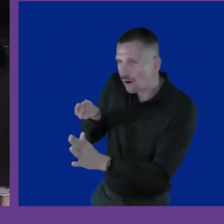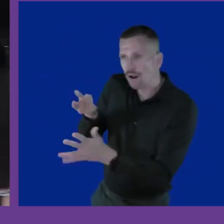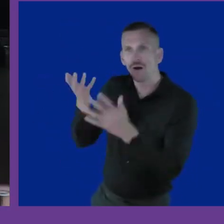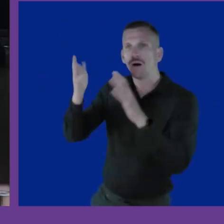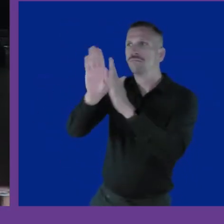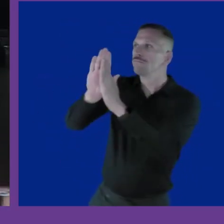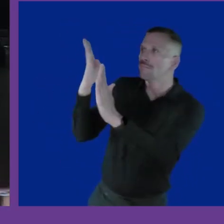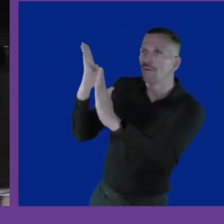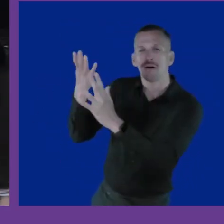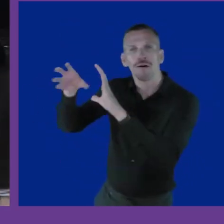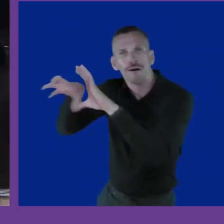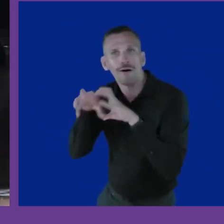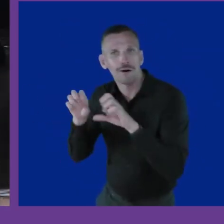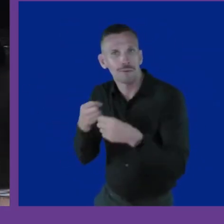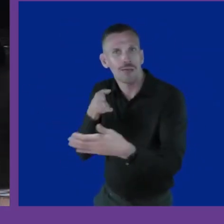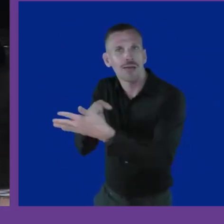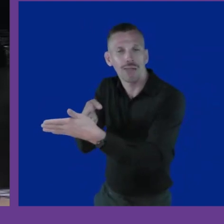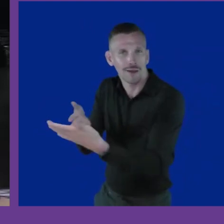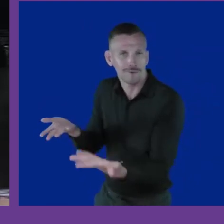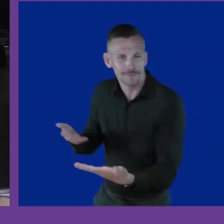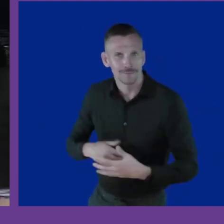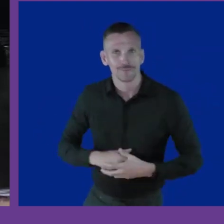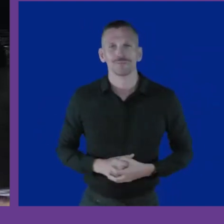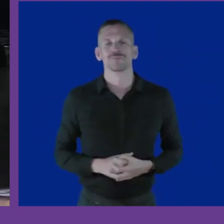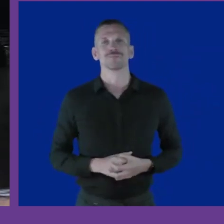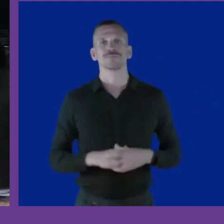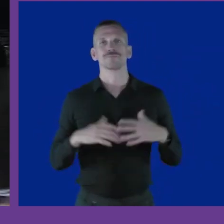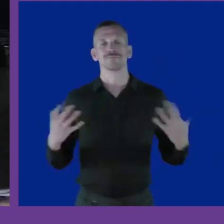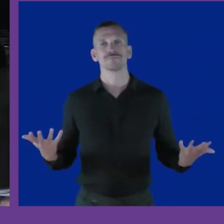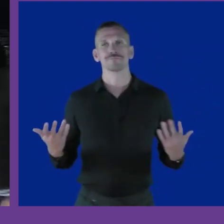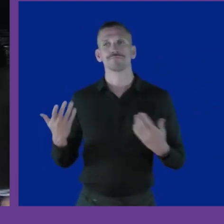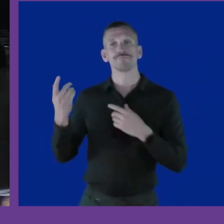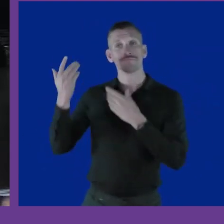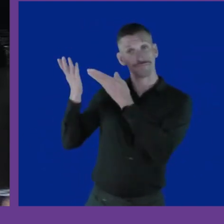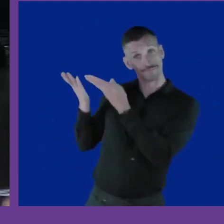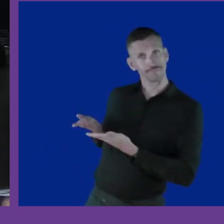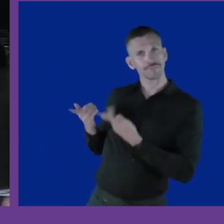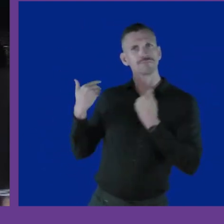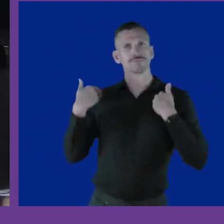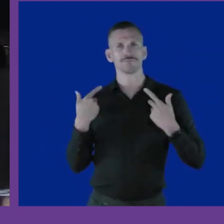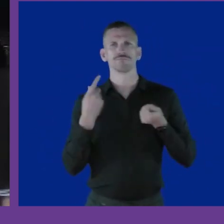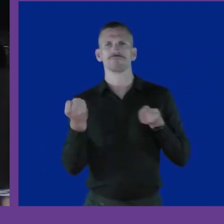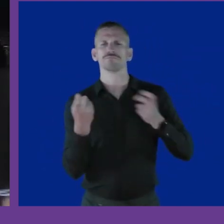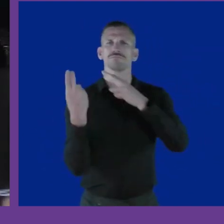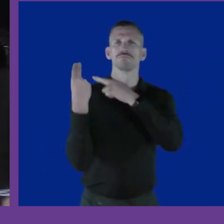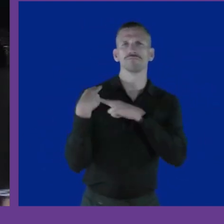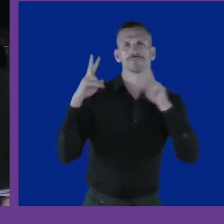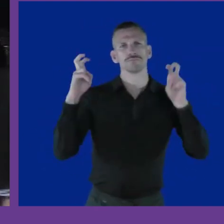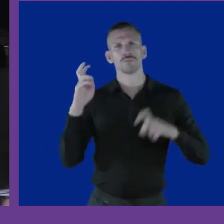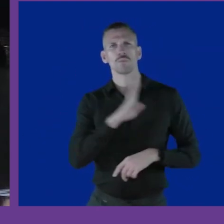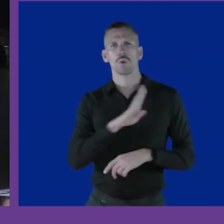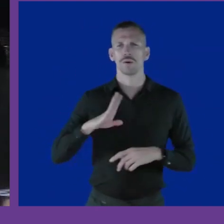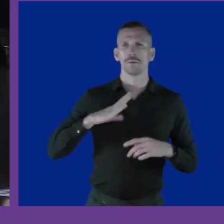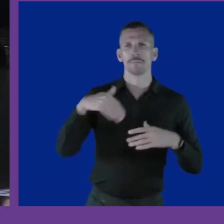I'm from European Blind Union. I've been leading a sort of task force there with payment terminal accessibility. And outside